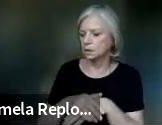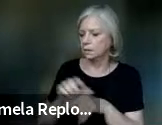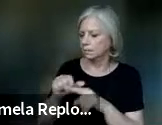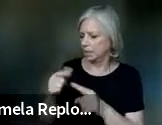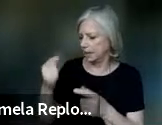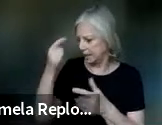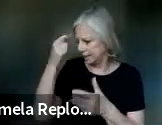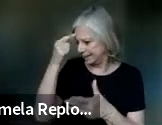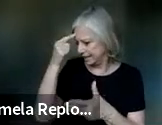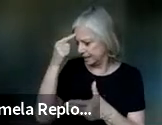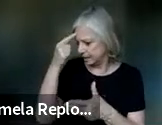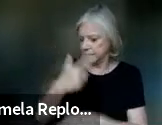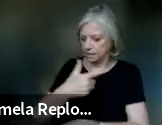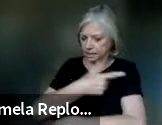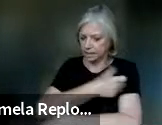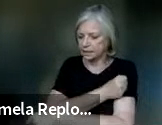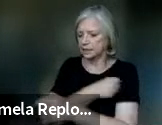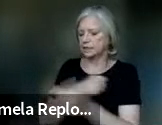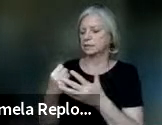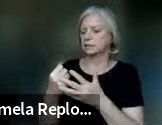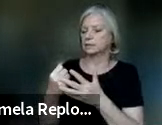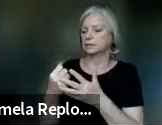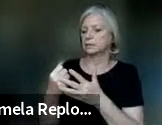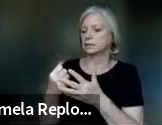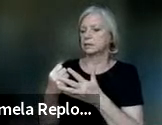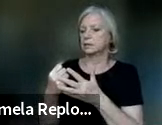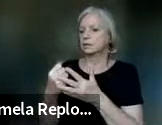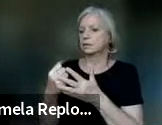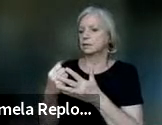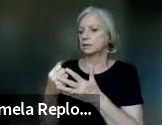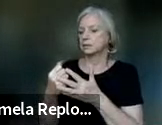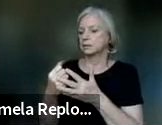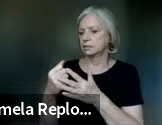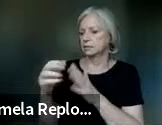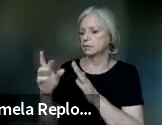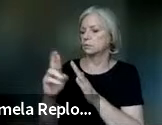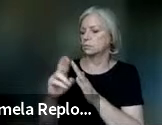vaccine records guidelines and standards, which includes some